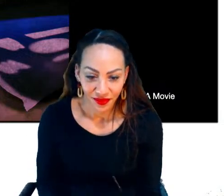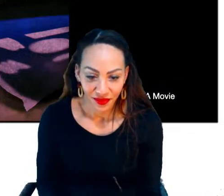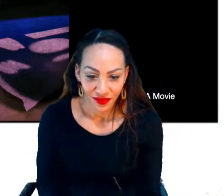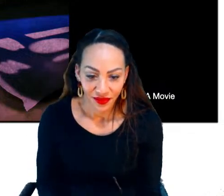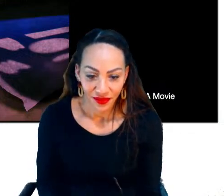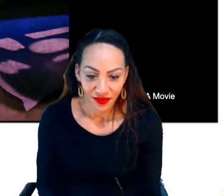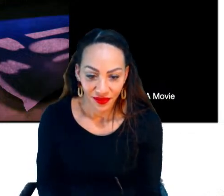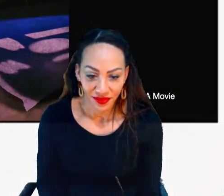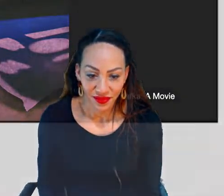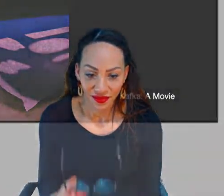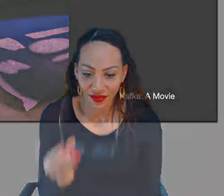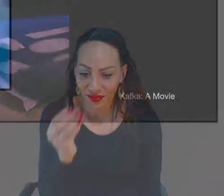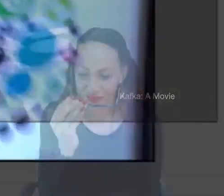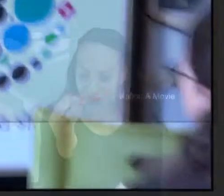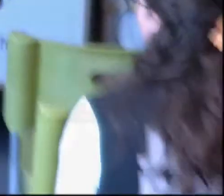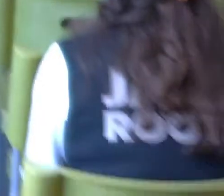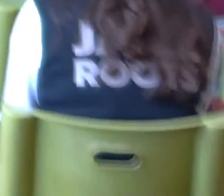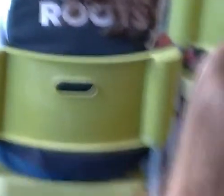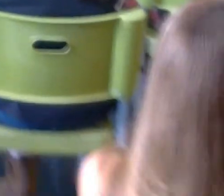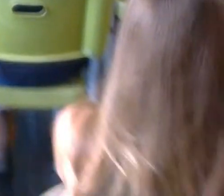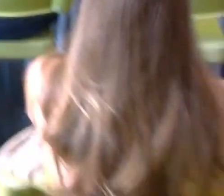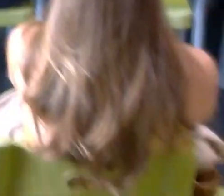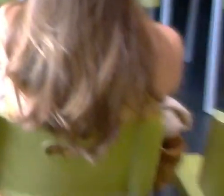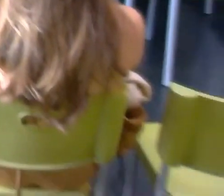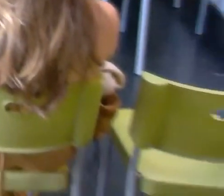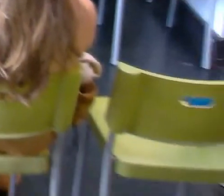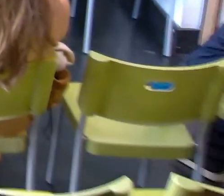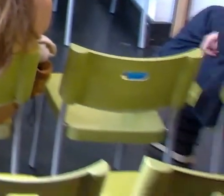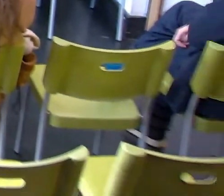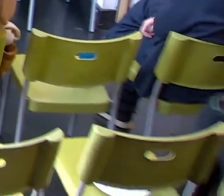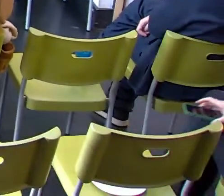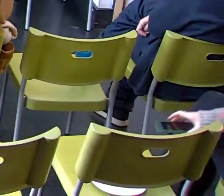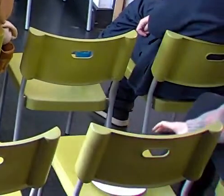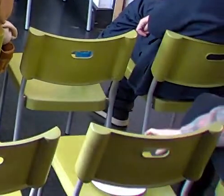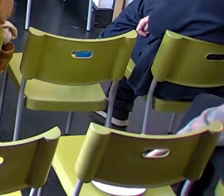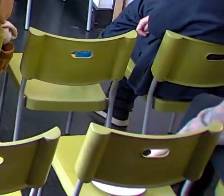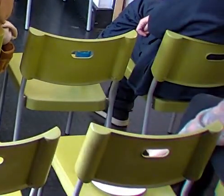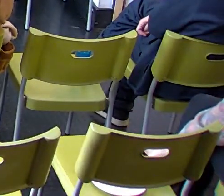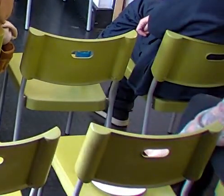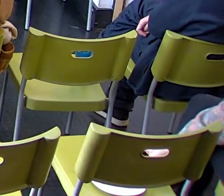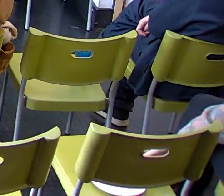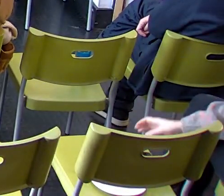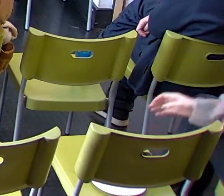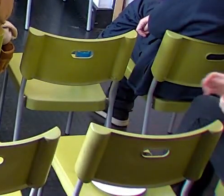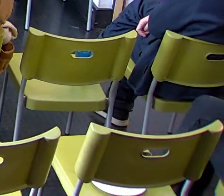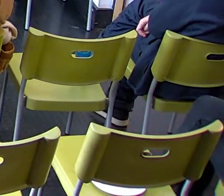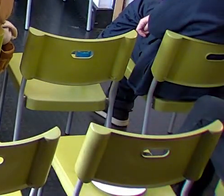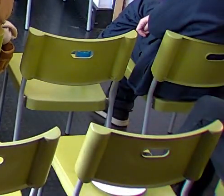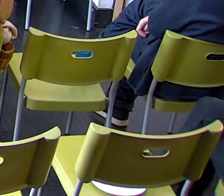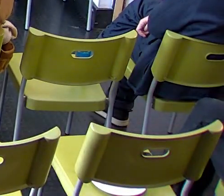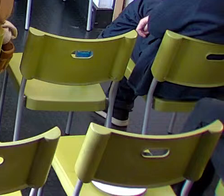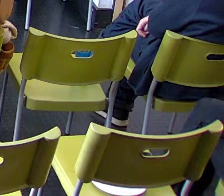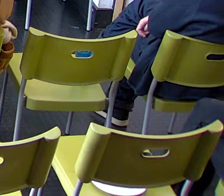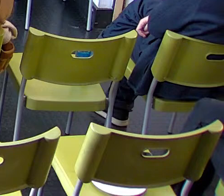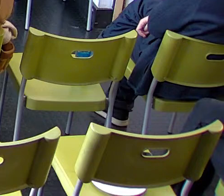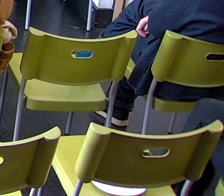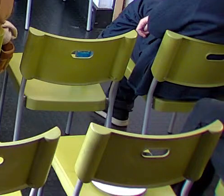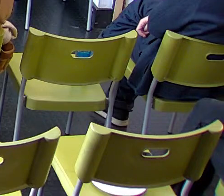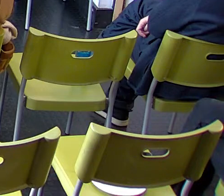I just wanted to ask a bit more about the process of, so you're taking analog photography and